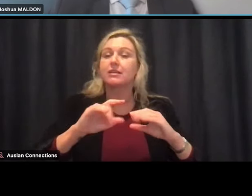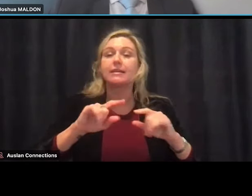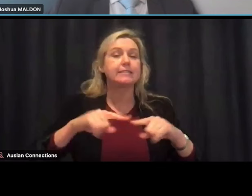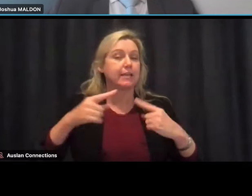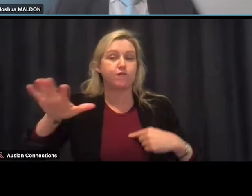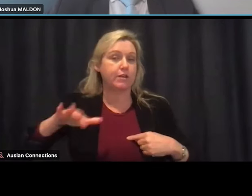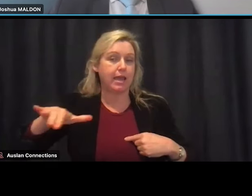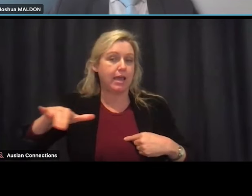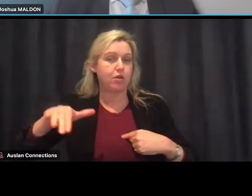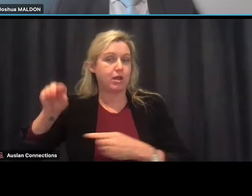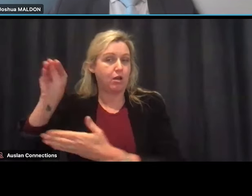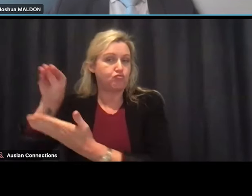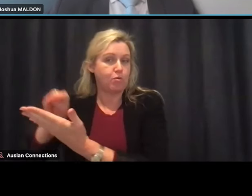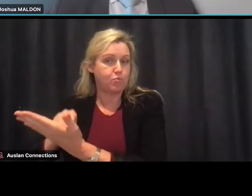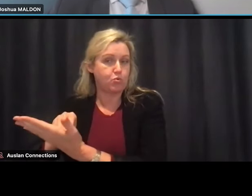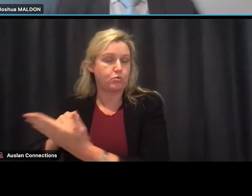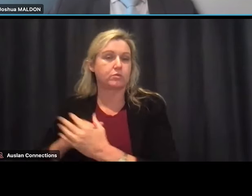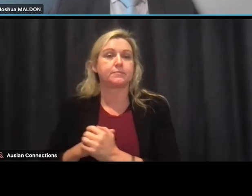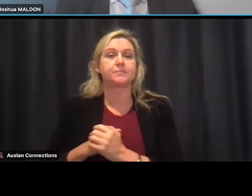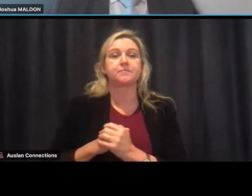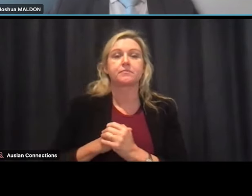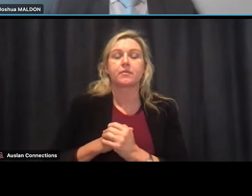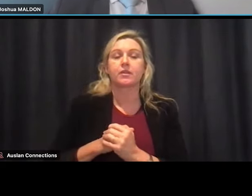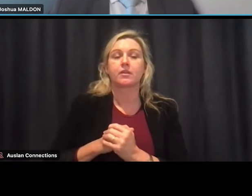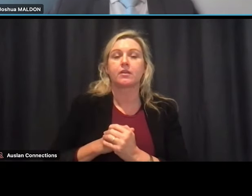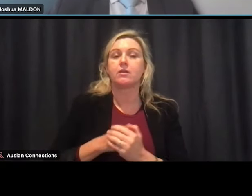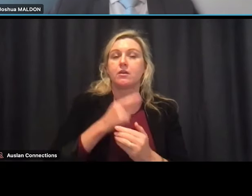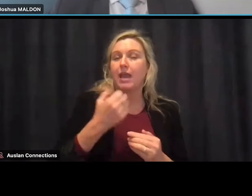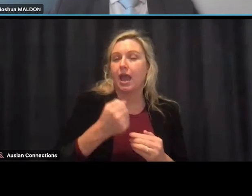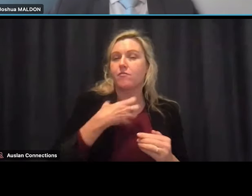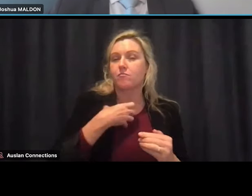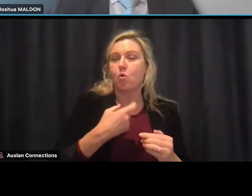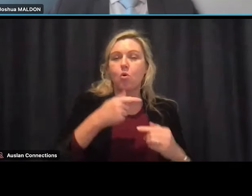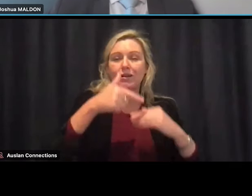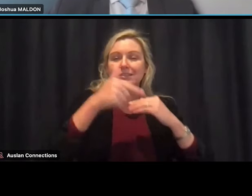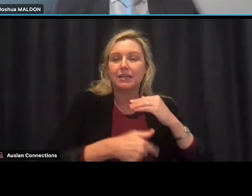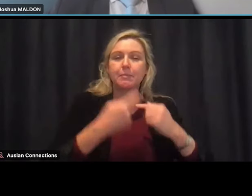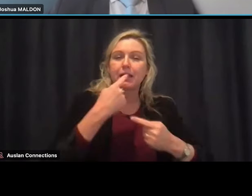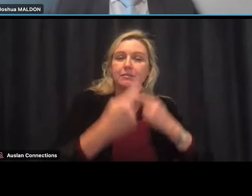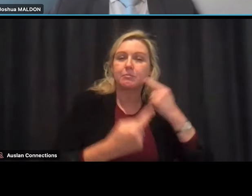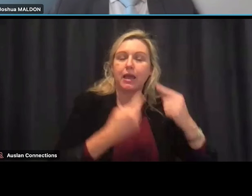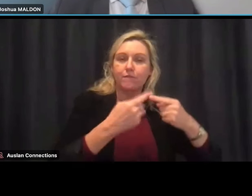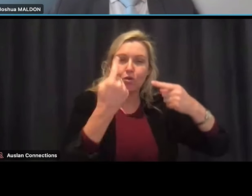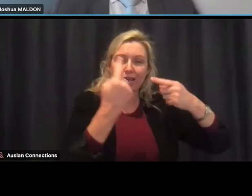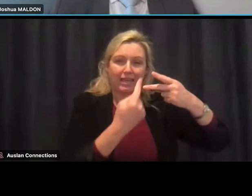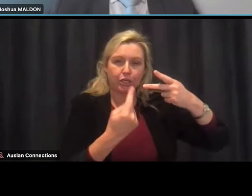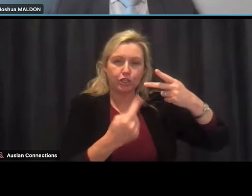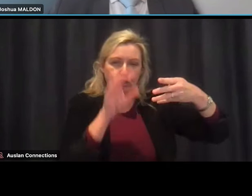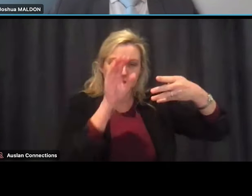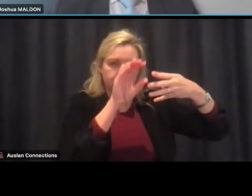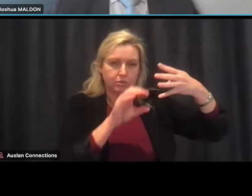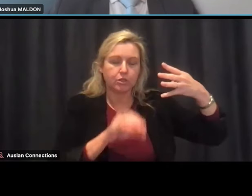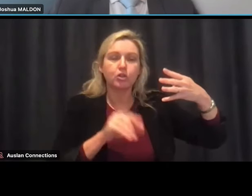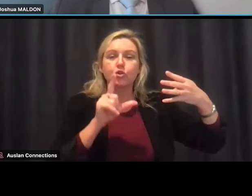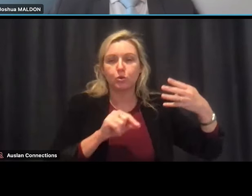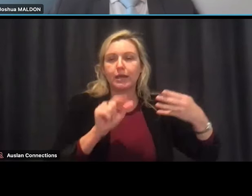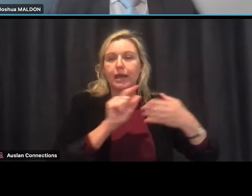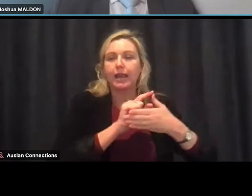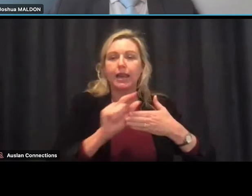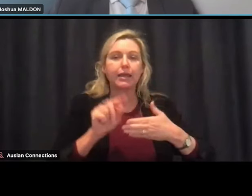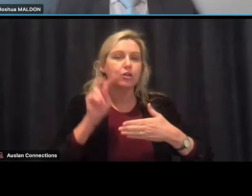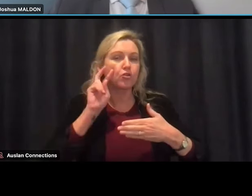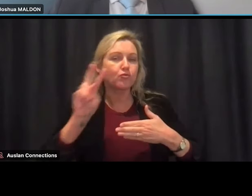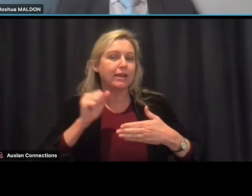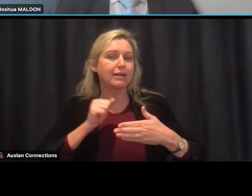elsewhere. So there's detailed definitions for each quarterly financial reporting field, which are available for you to review on the